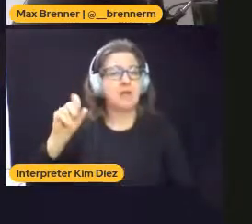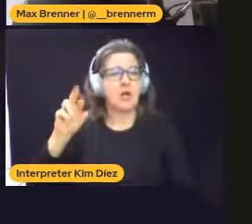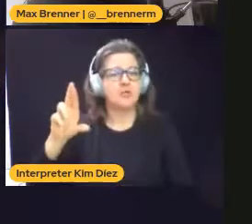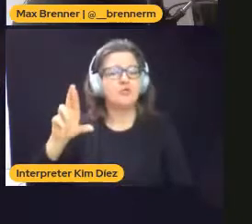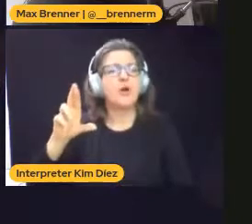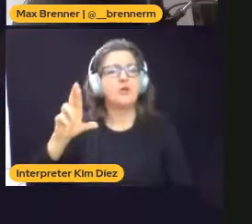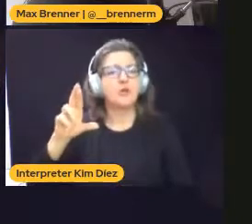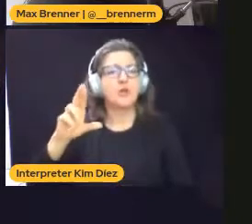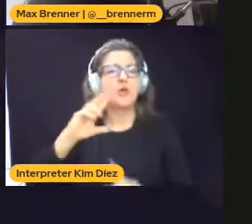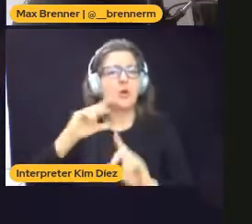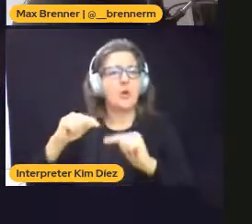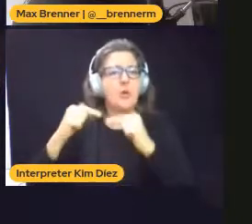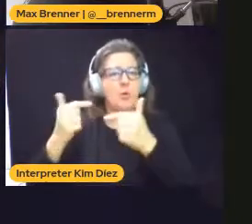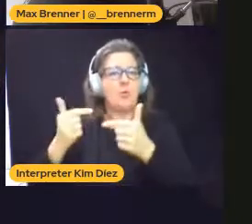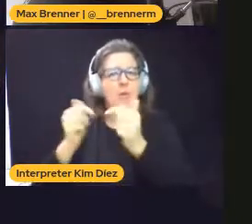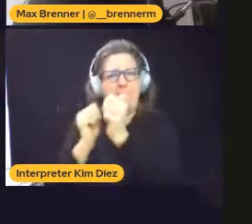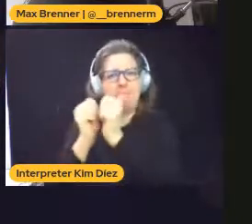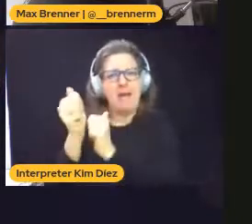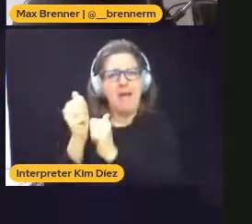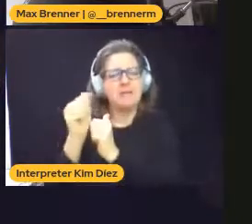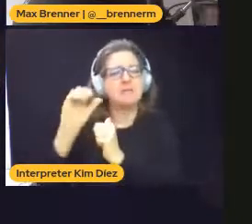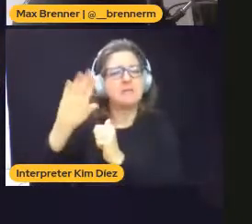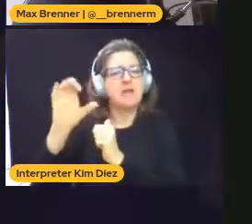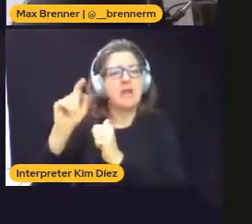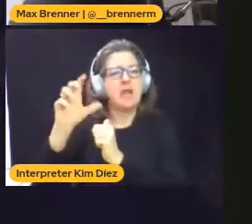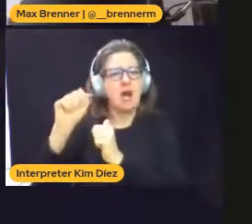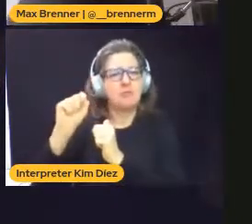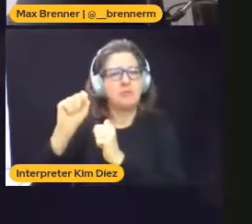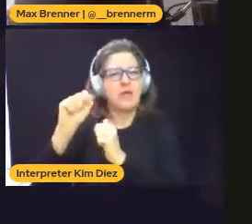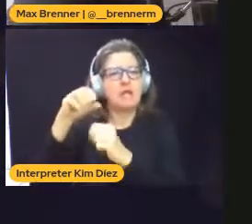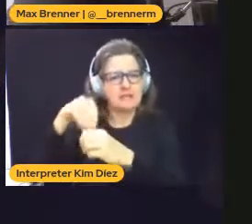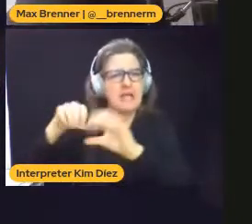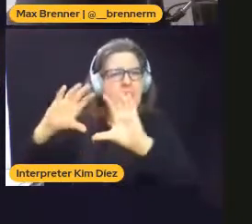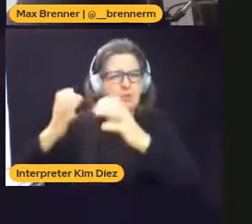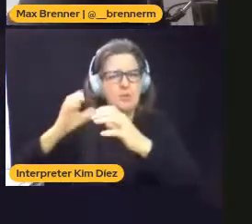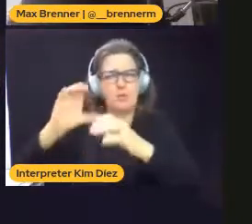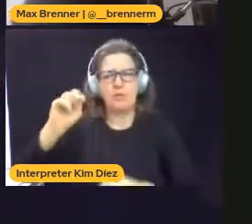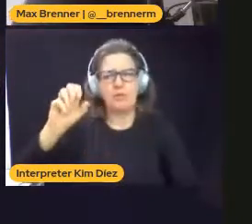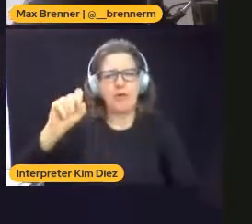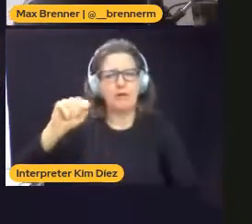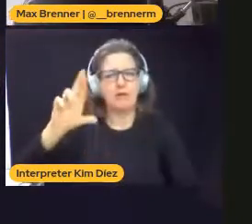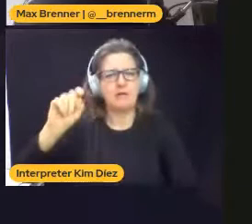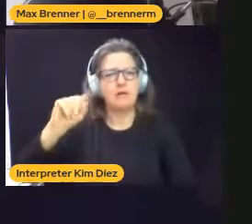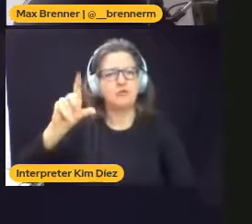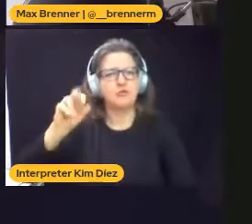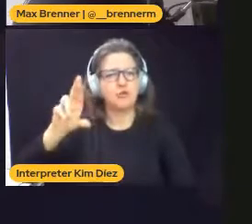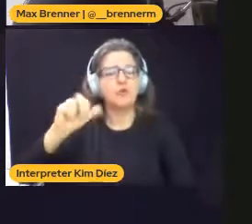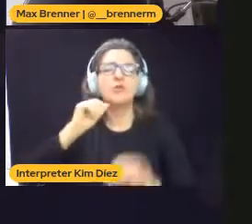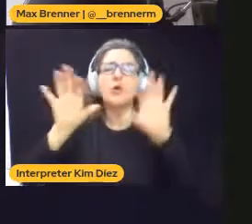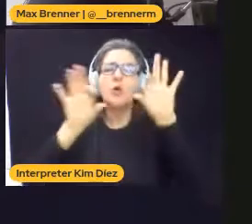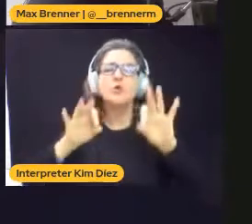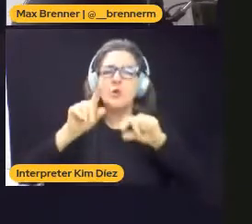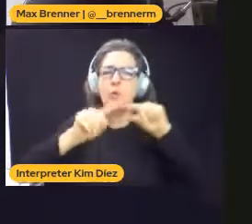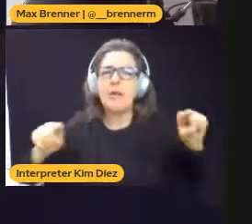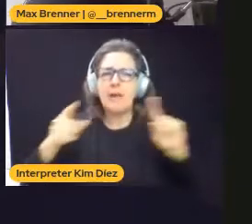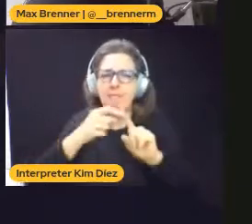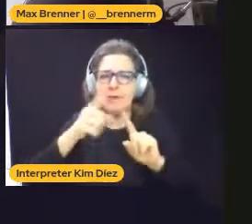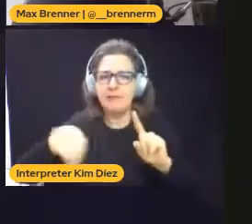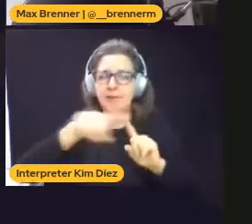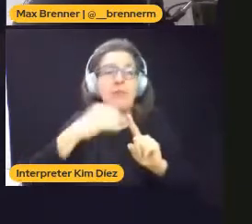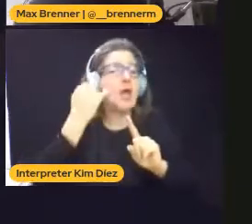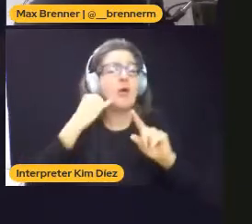into the class or into the constructor. So we can pretty much choose the values from there, or if they're not defined, we